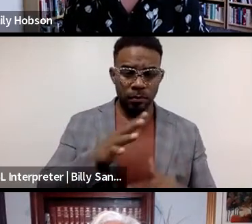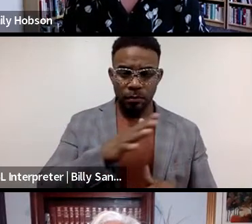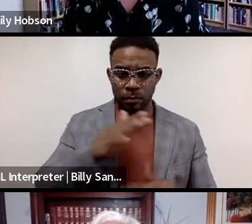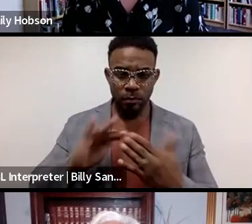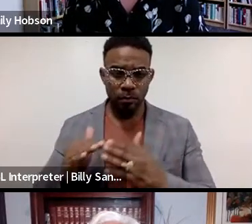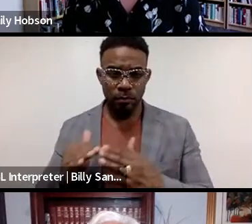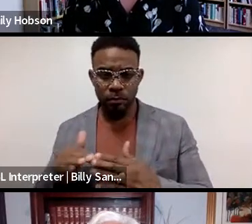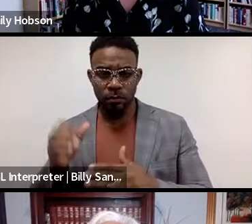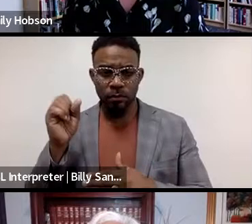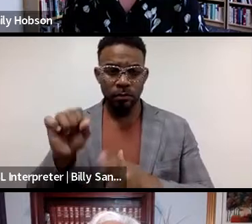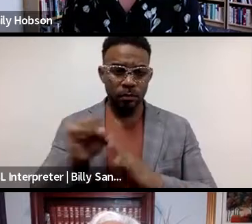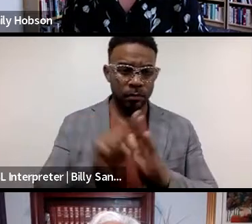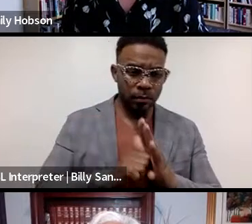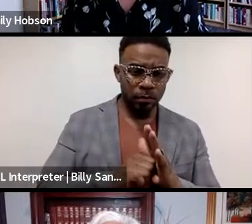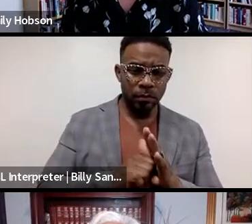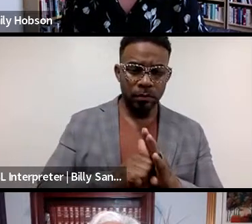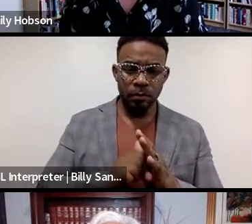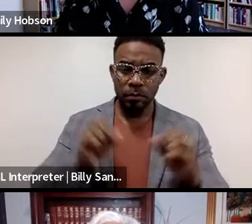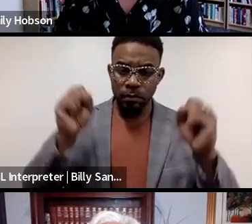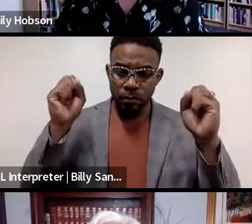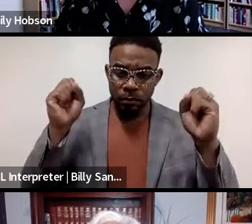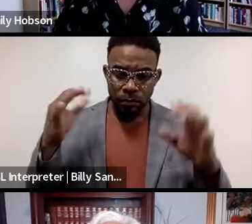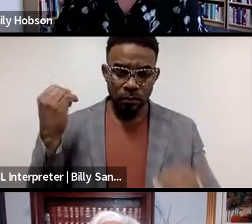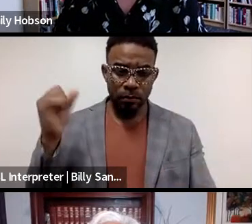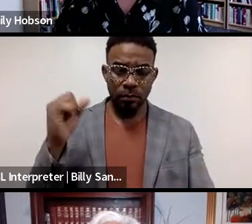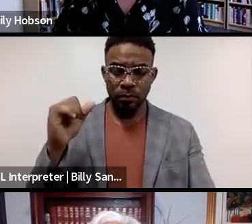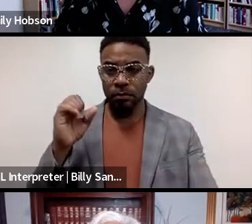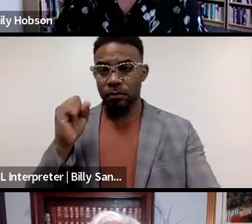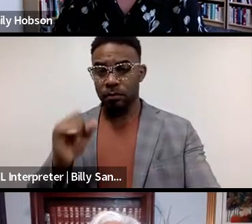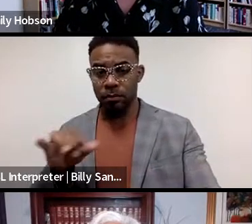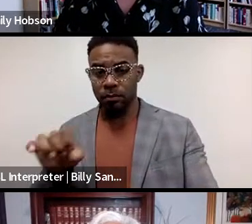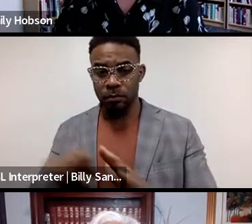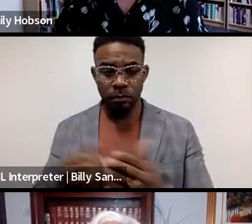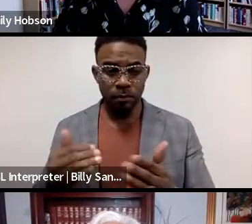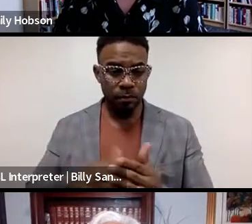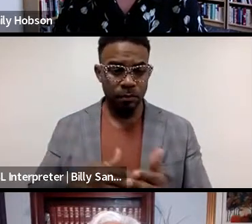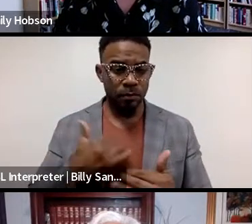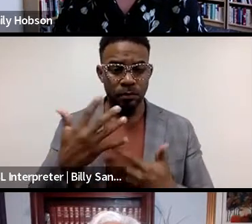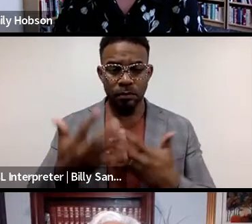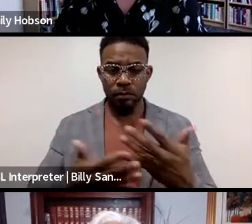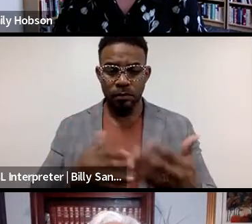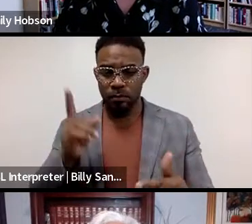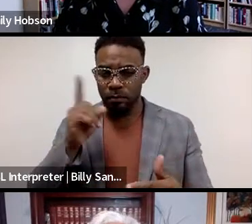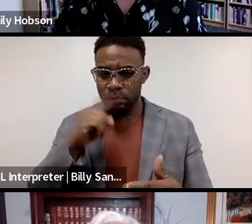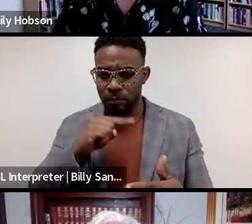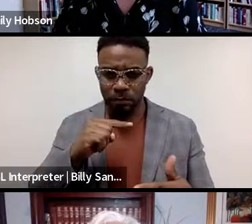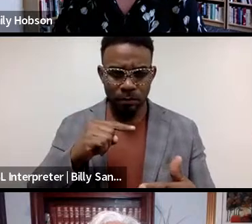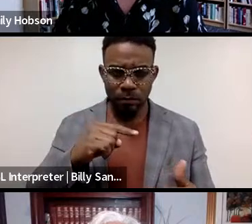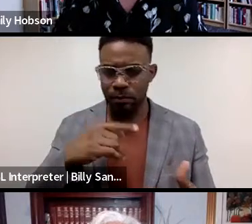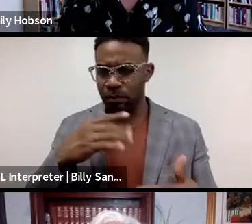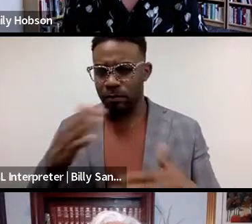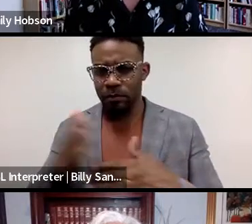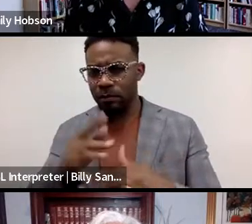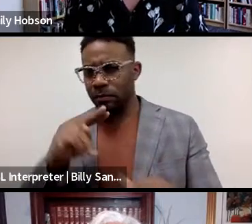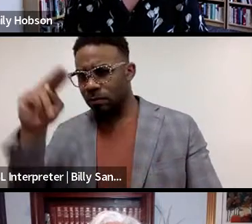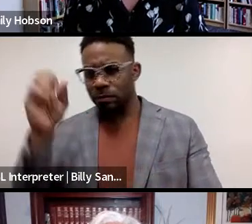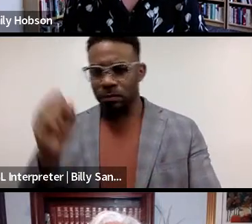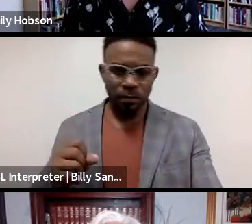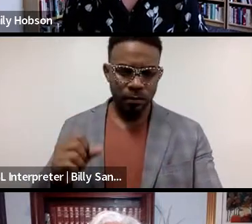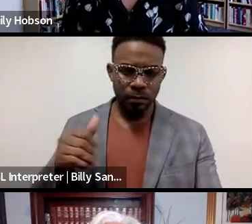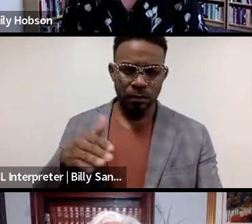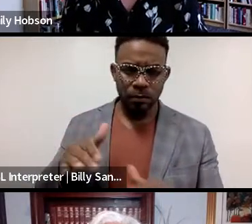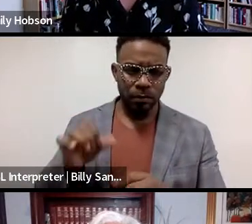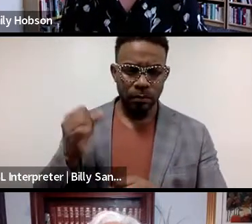communities in the southern states. There were a lot of rebellions in the southern states. Again, we have this kind of false dichotomy between North and South and forms